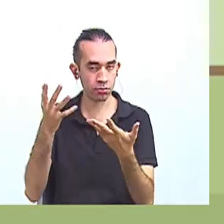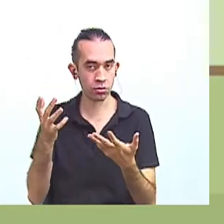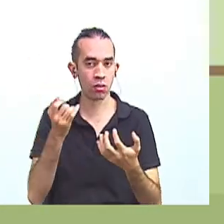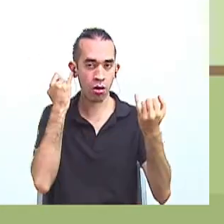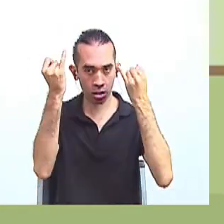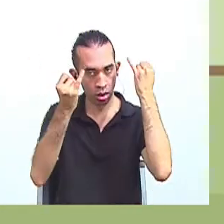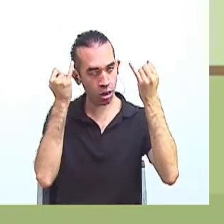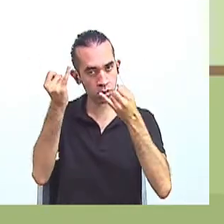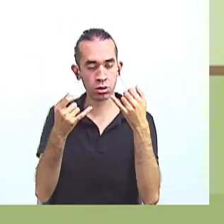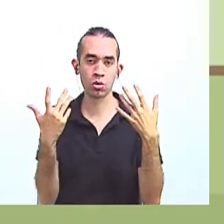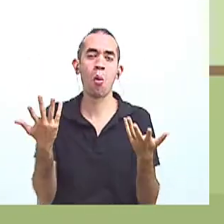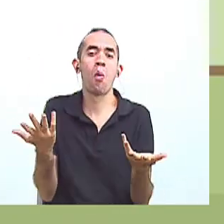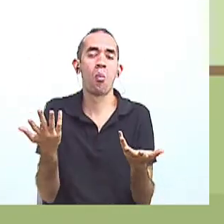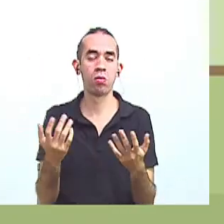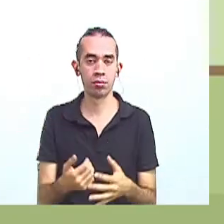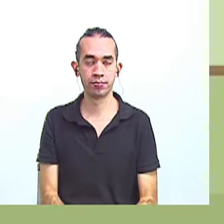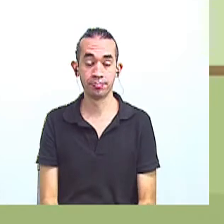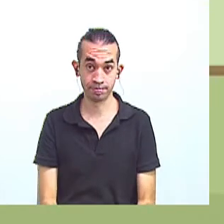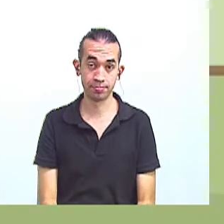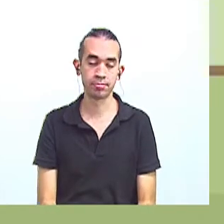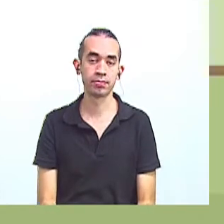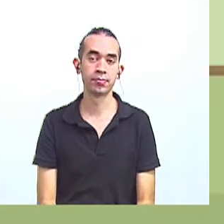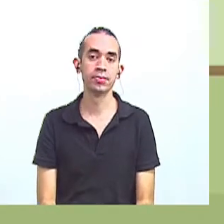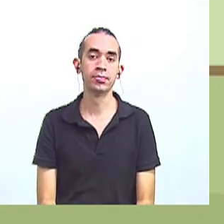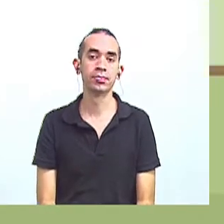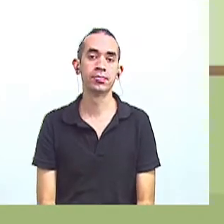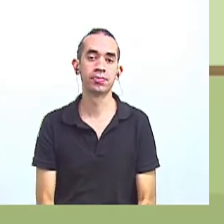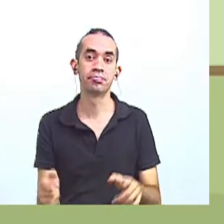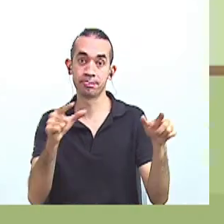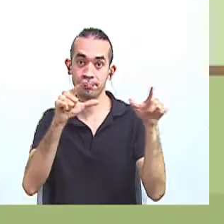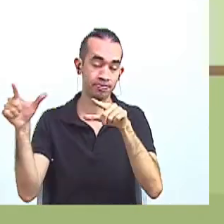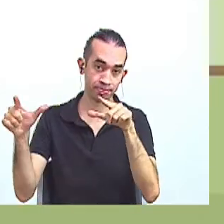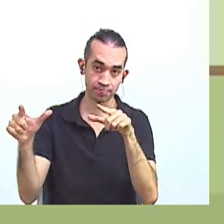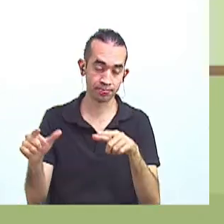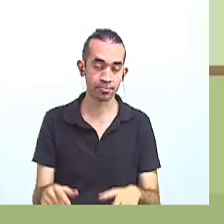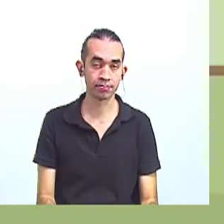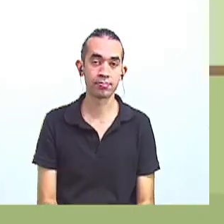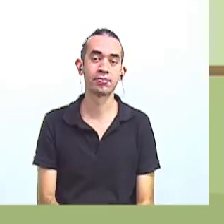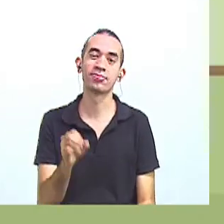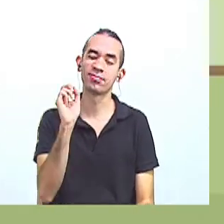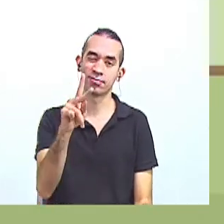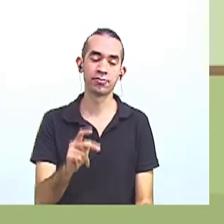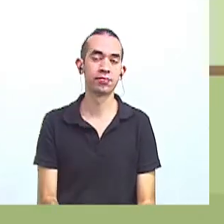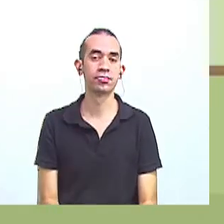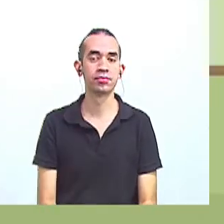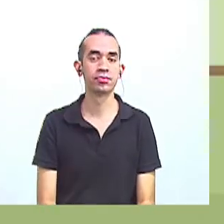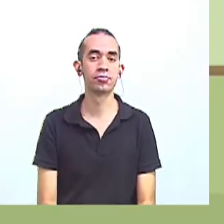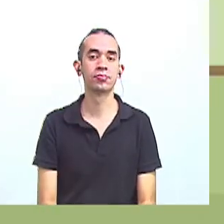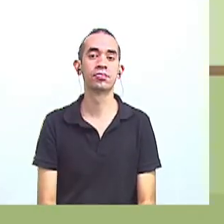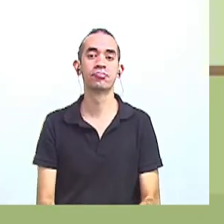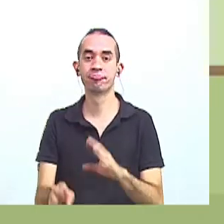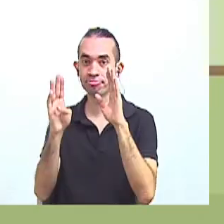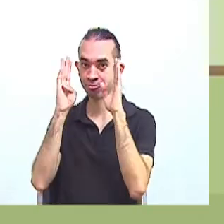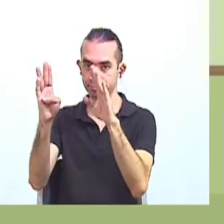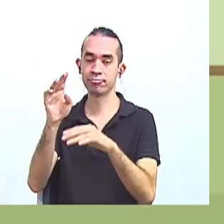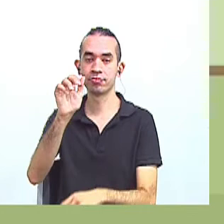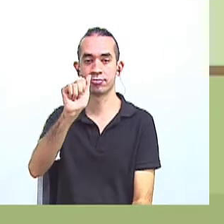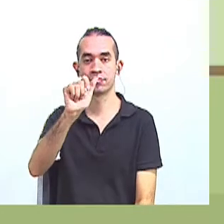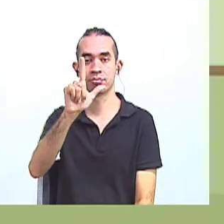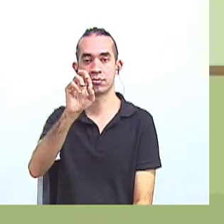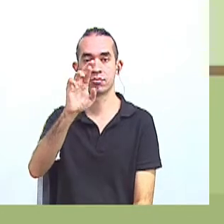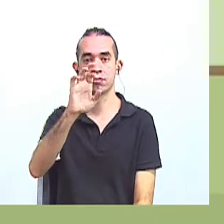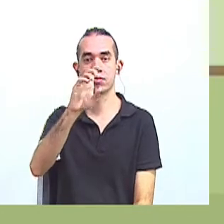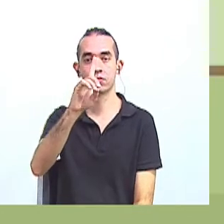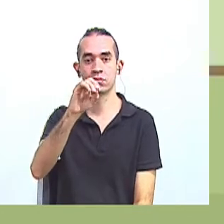ideas this person has? All right? Are you ready? Okay. Let's listen to Alfredo